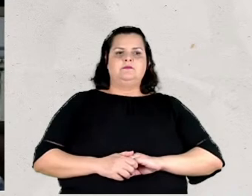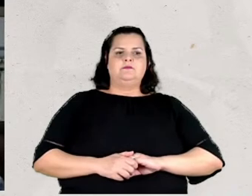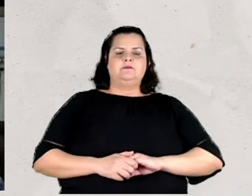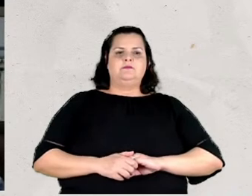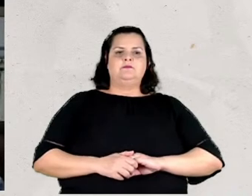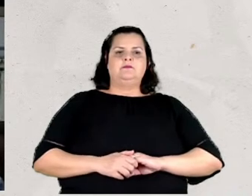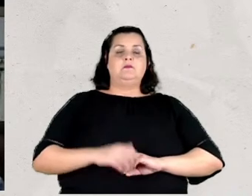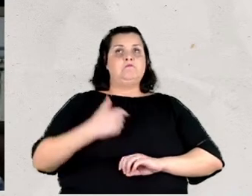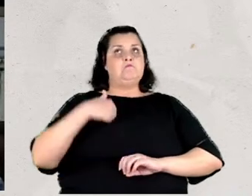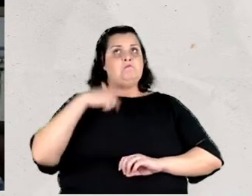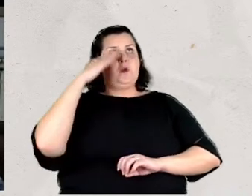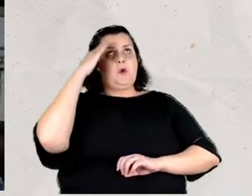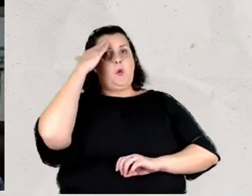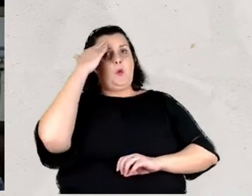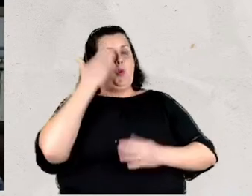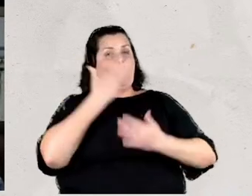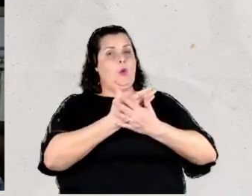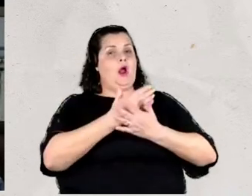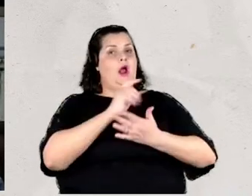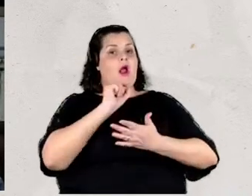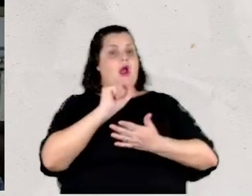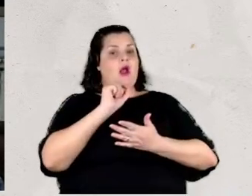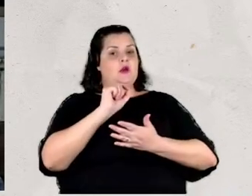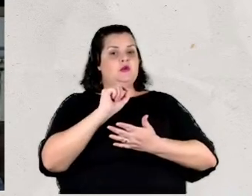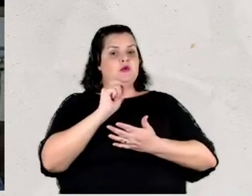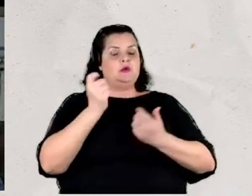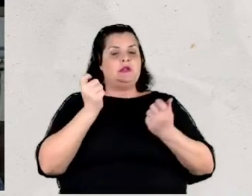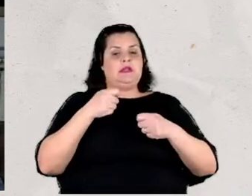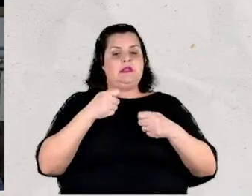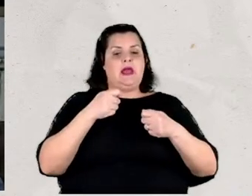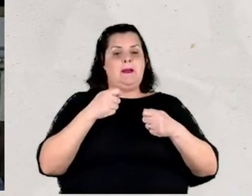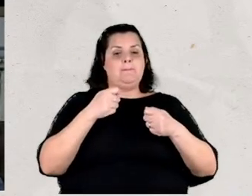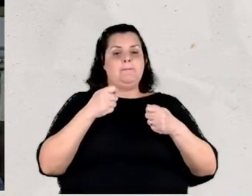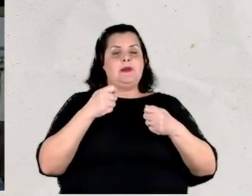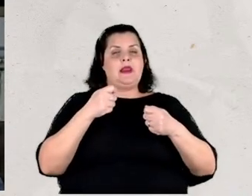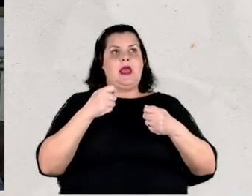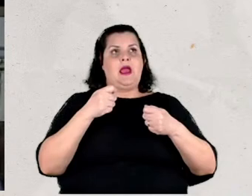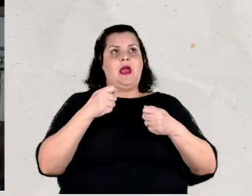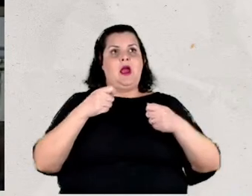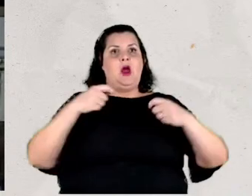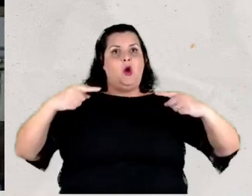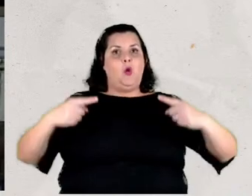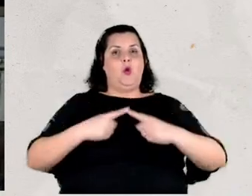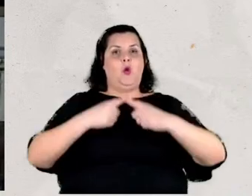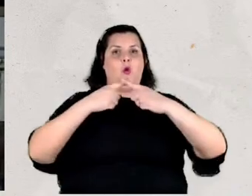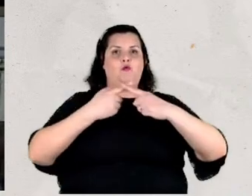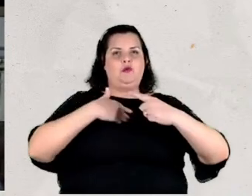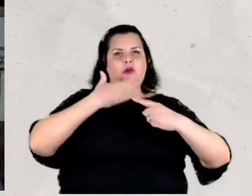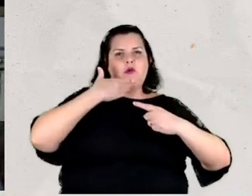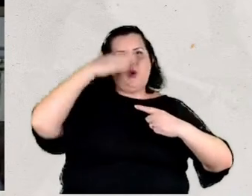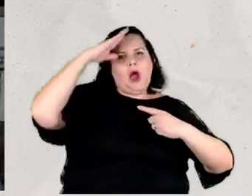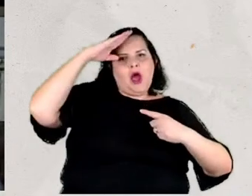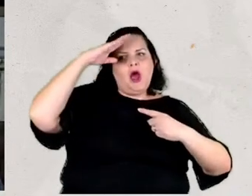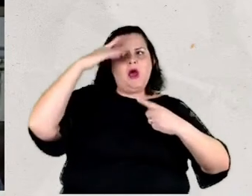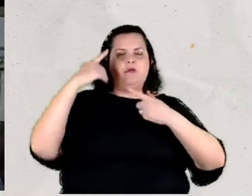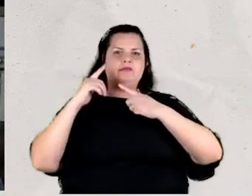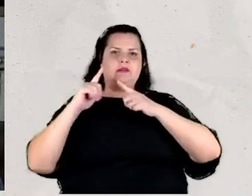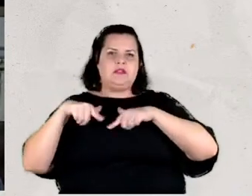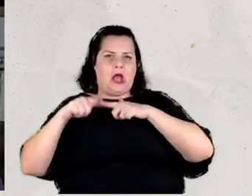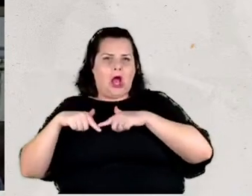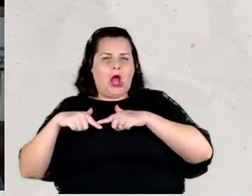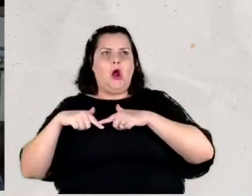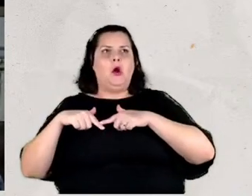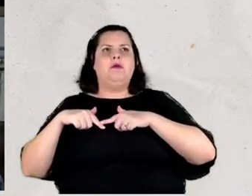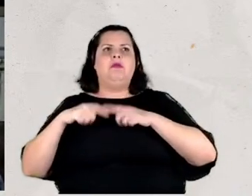normalization of the Arab-Israeli conflict and the Palestinian-Israeli conflict will